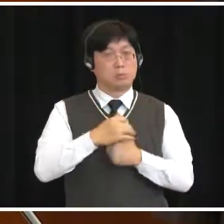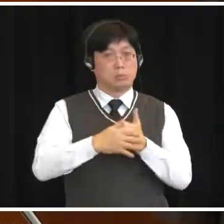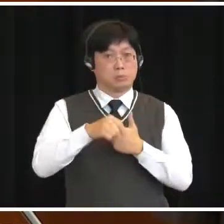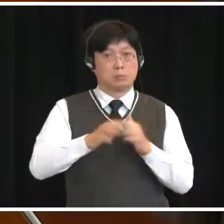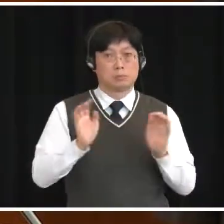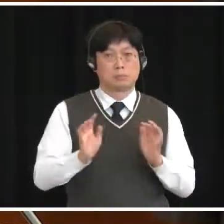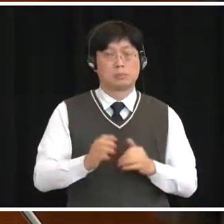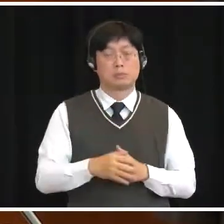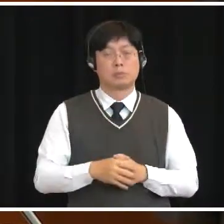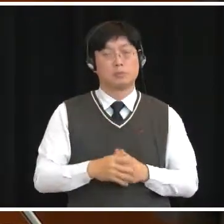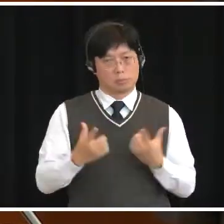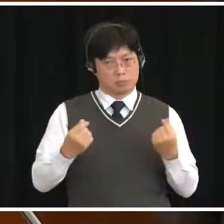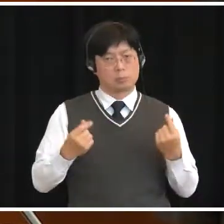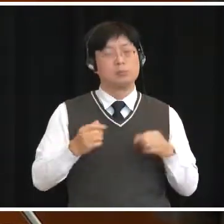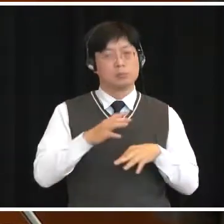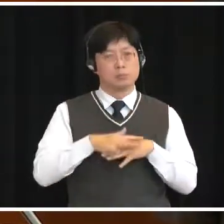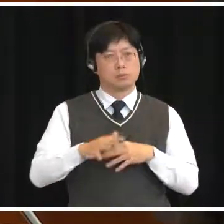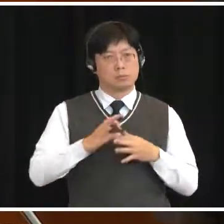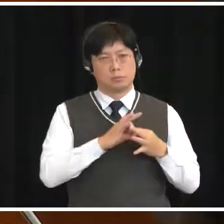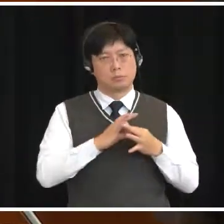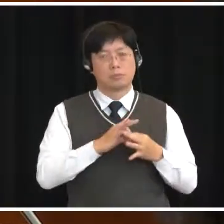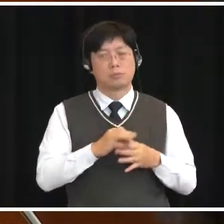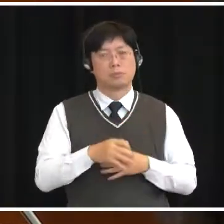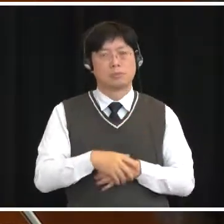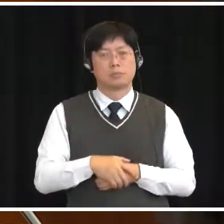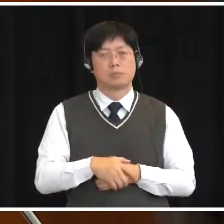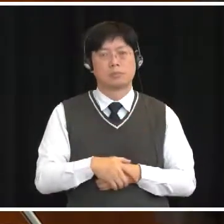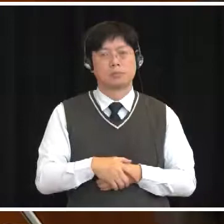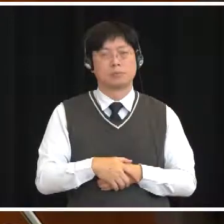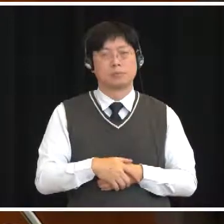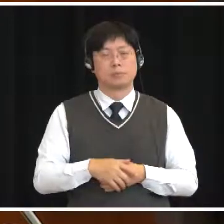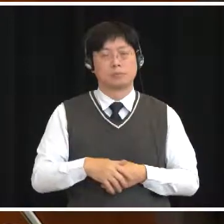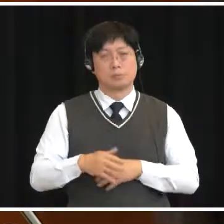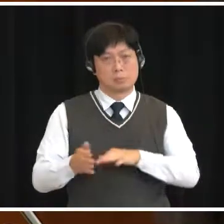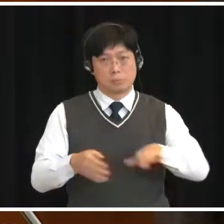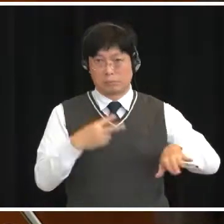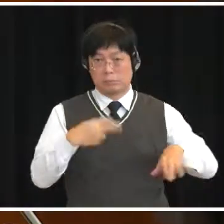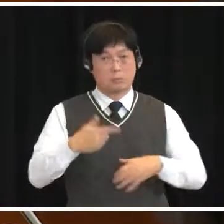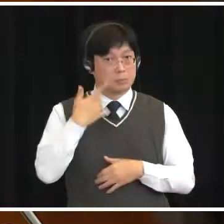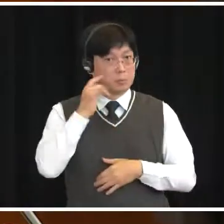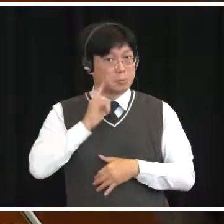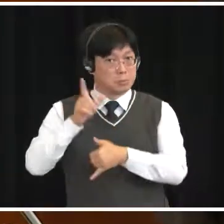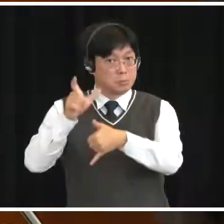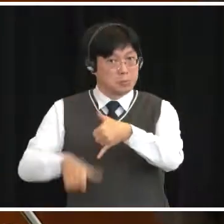whether a certain parent wants to truly take care of the child.